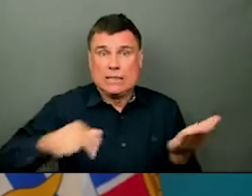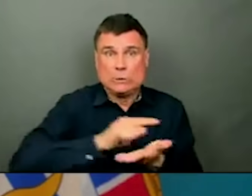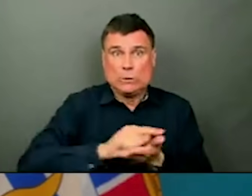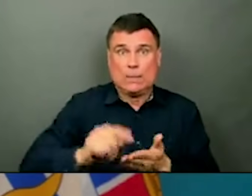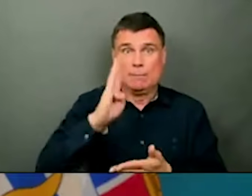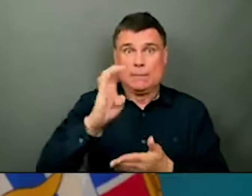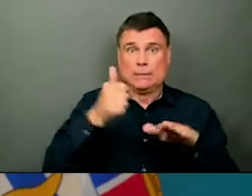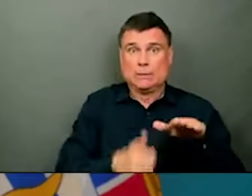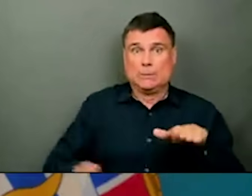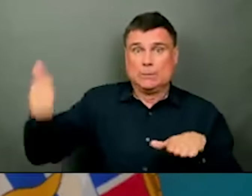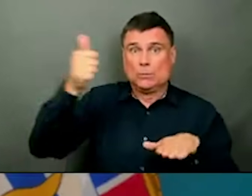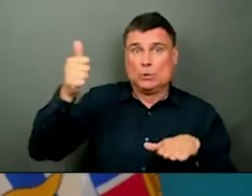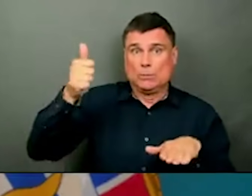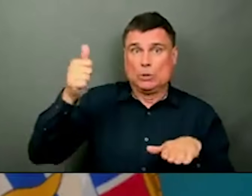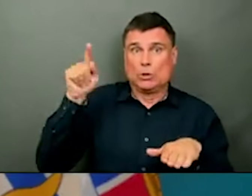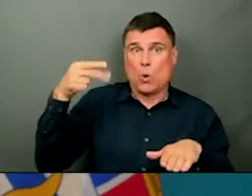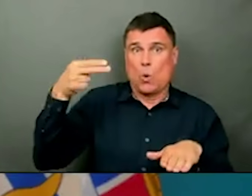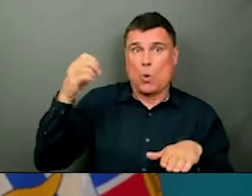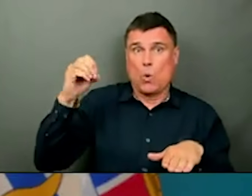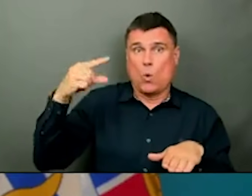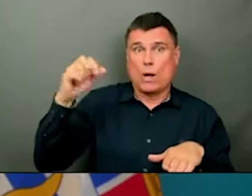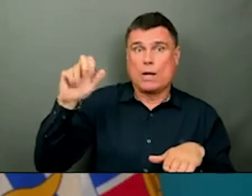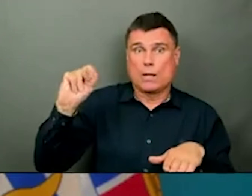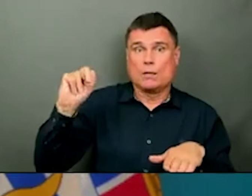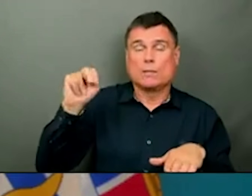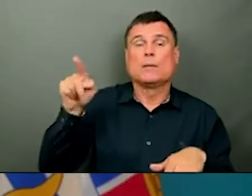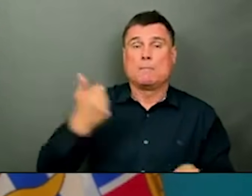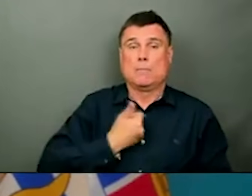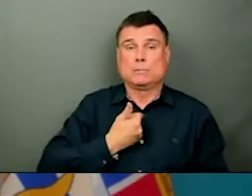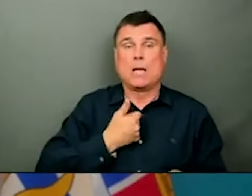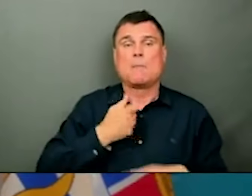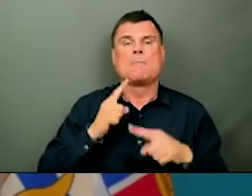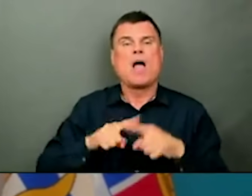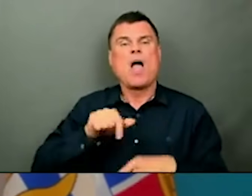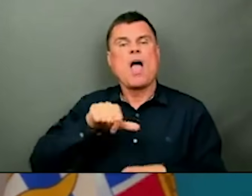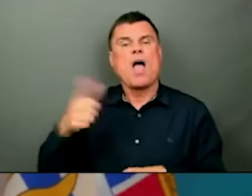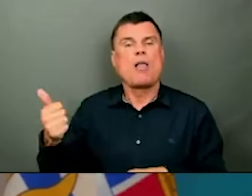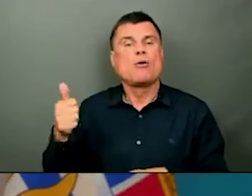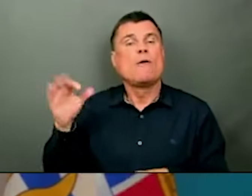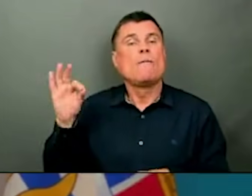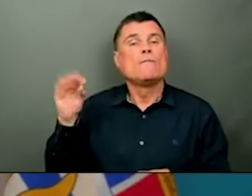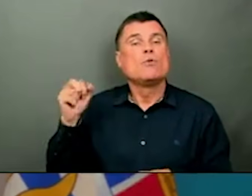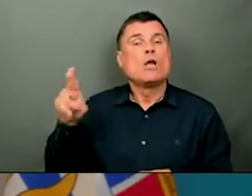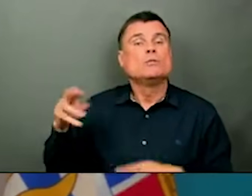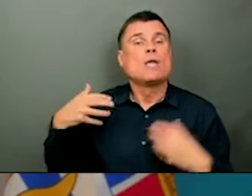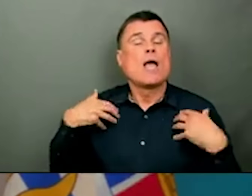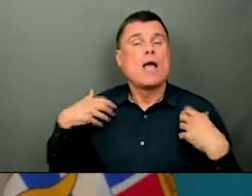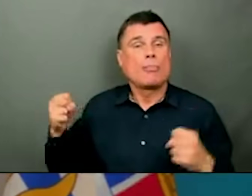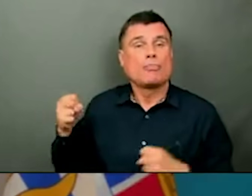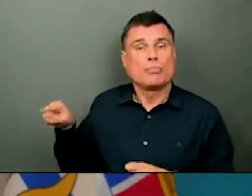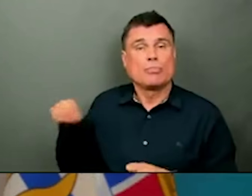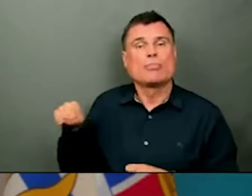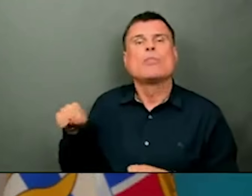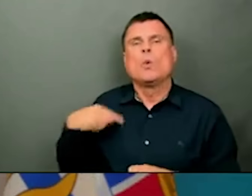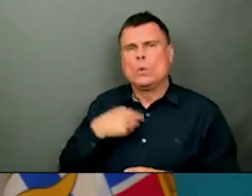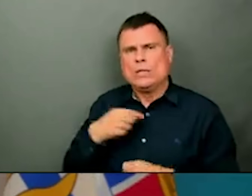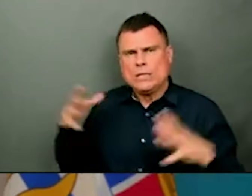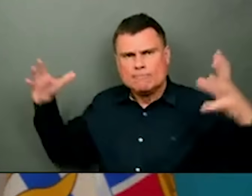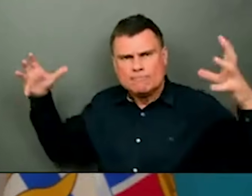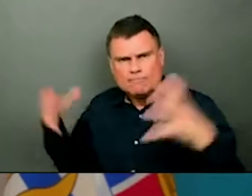have, and I know Fraser Health has as well, with community leaders, with leaders from different